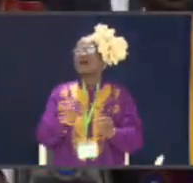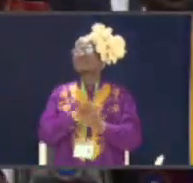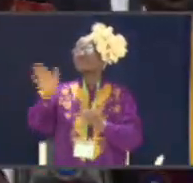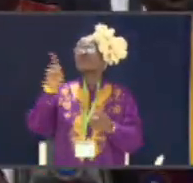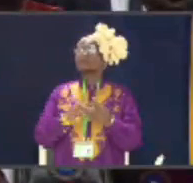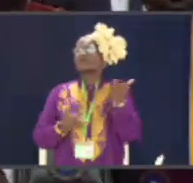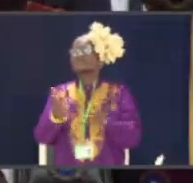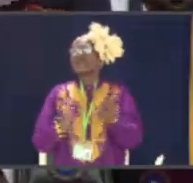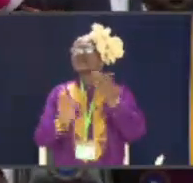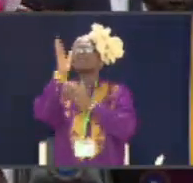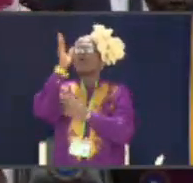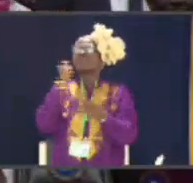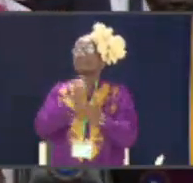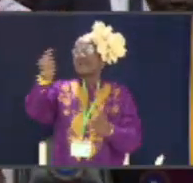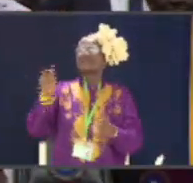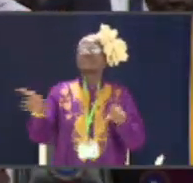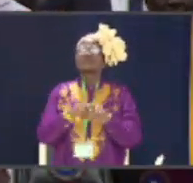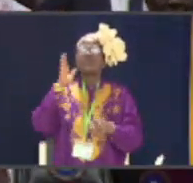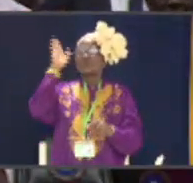So shall it be.